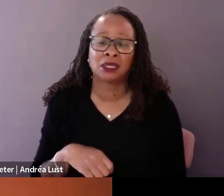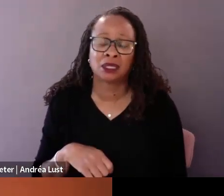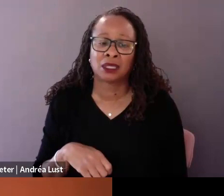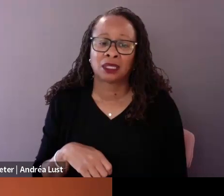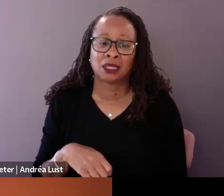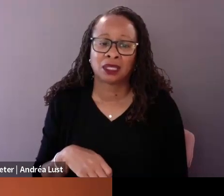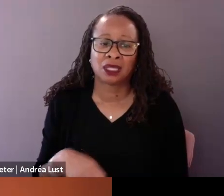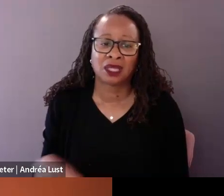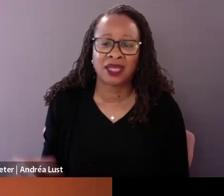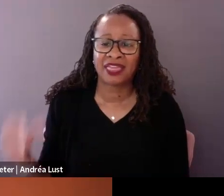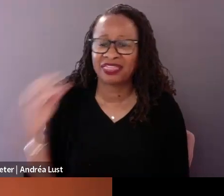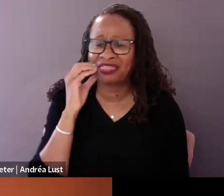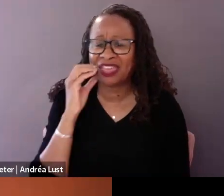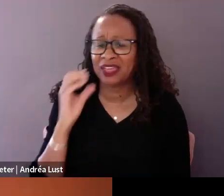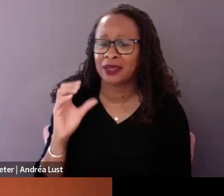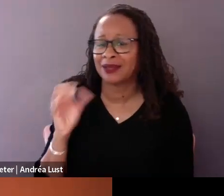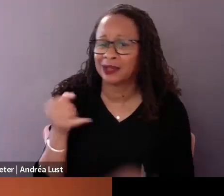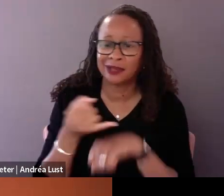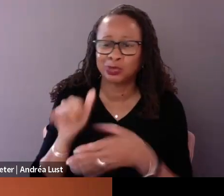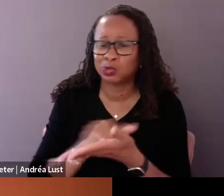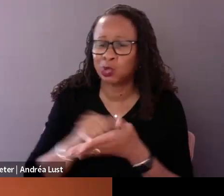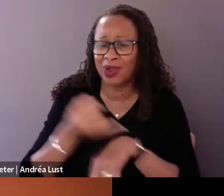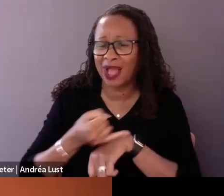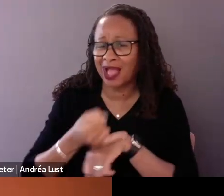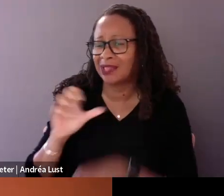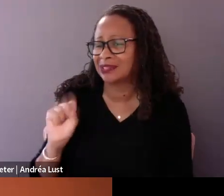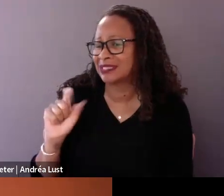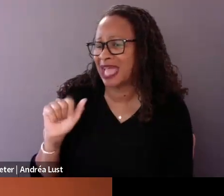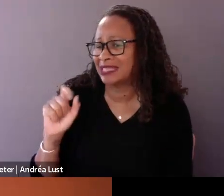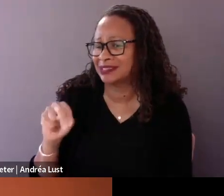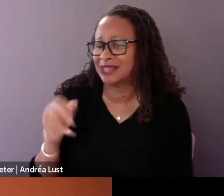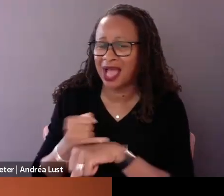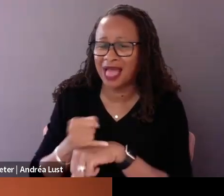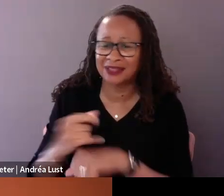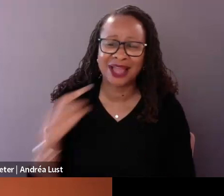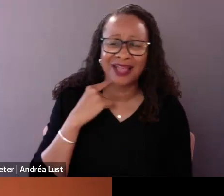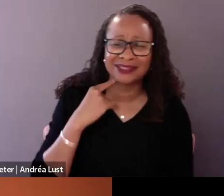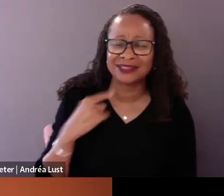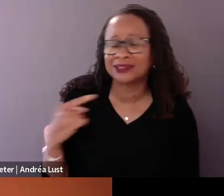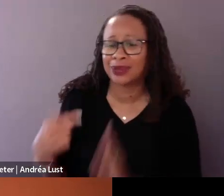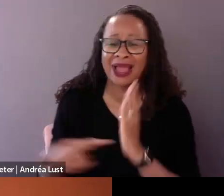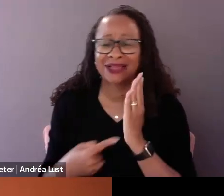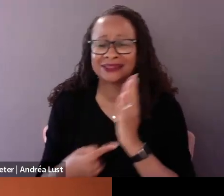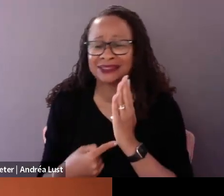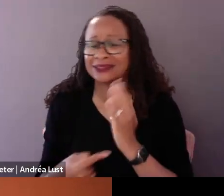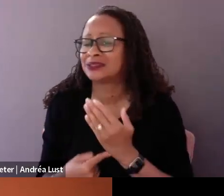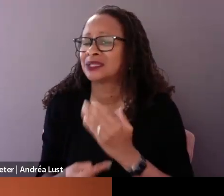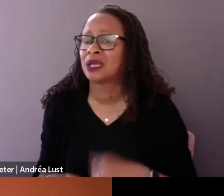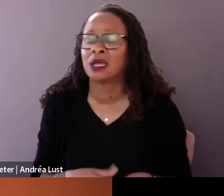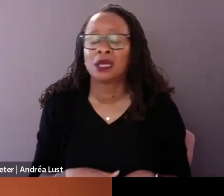thick Staten Island accent. He just doesn't present as the sort of, when you think of